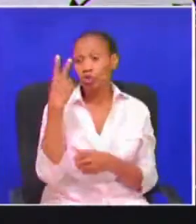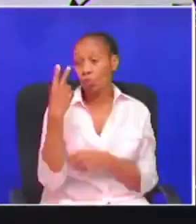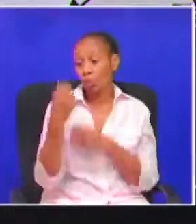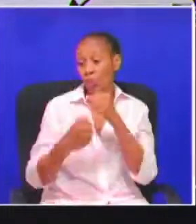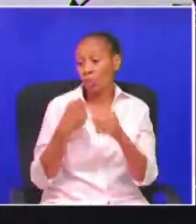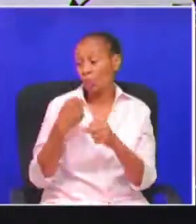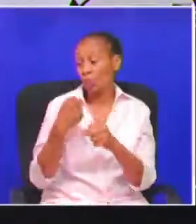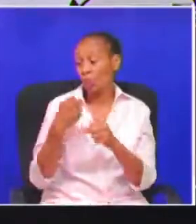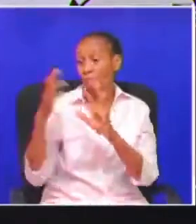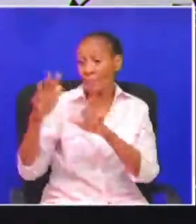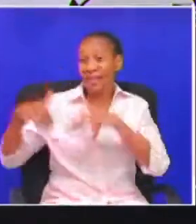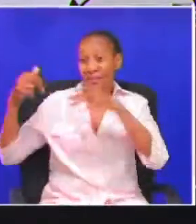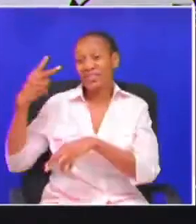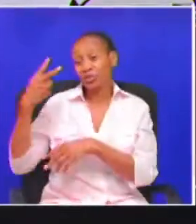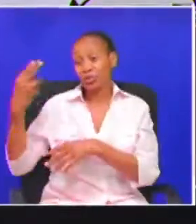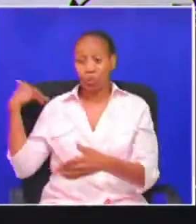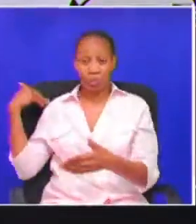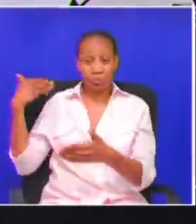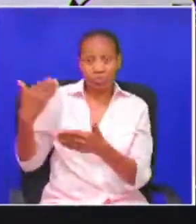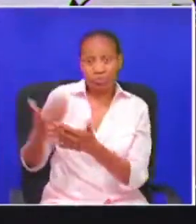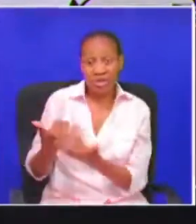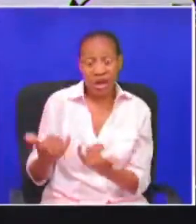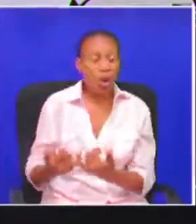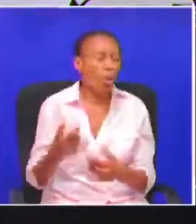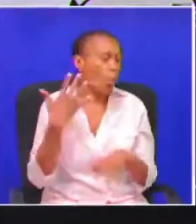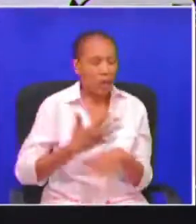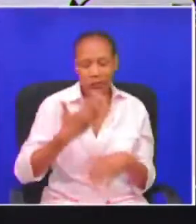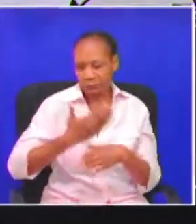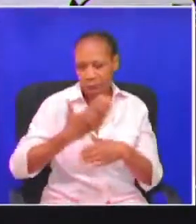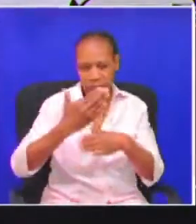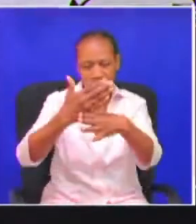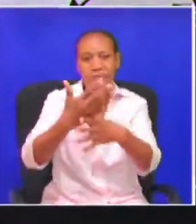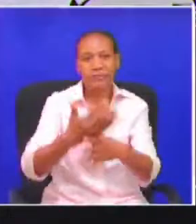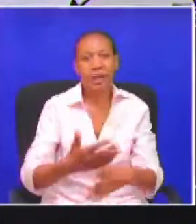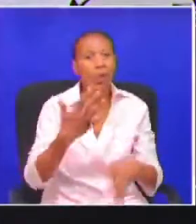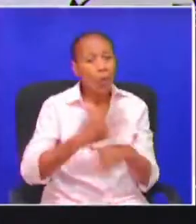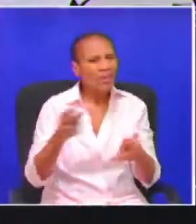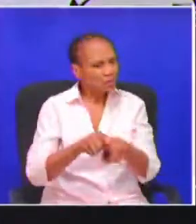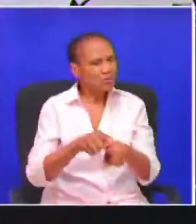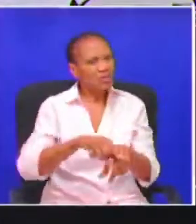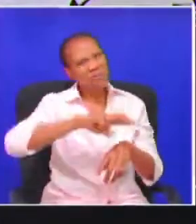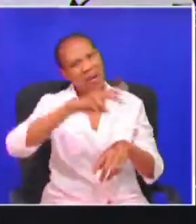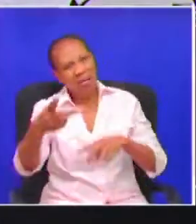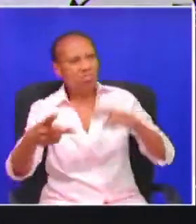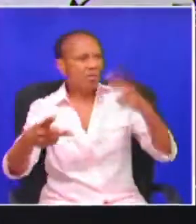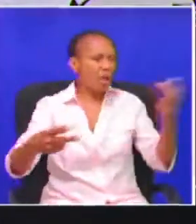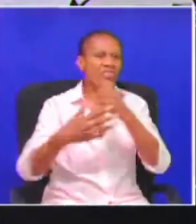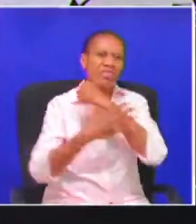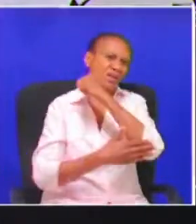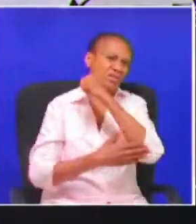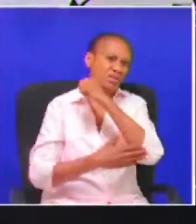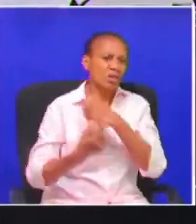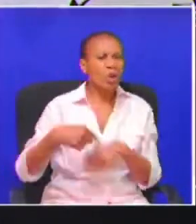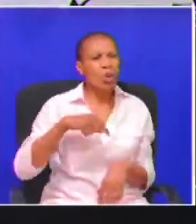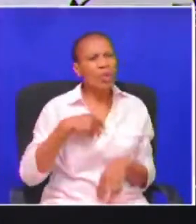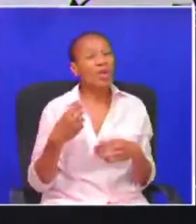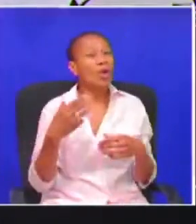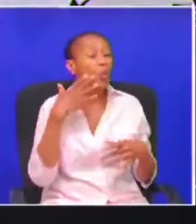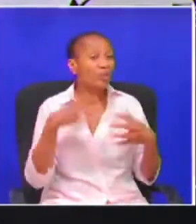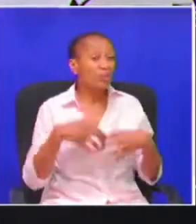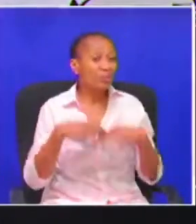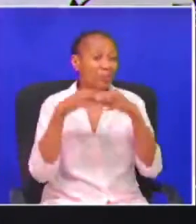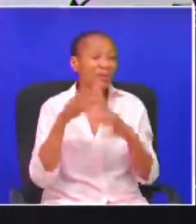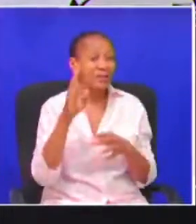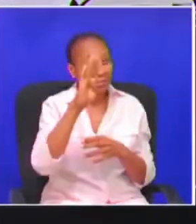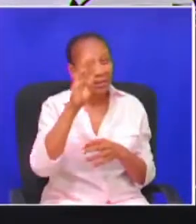administrations. It's a good thing because it works in other countries, and we were too slow as South